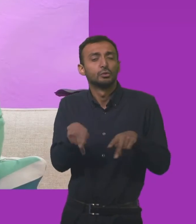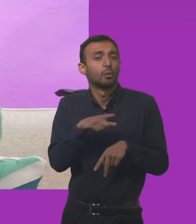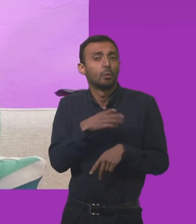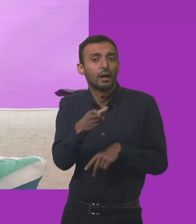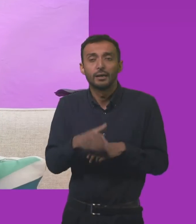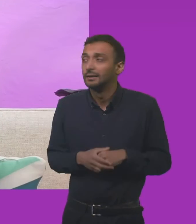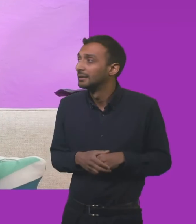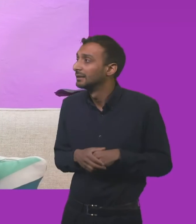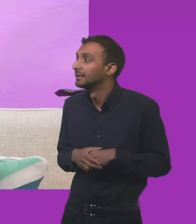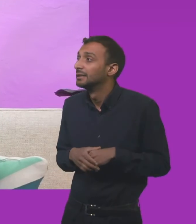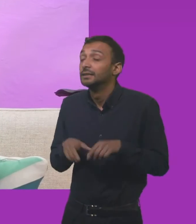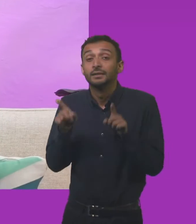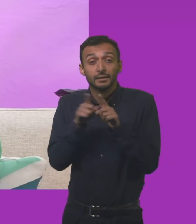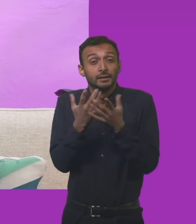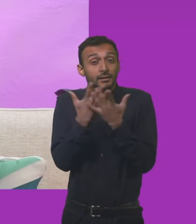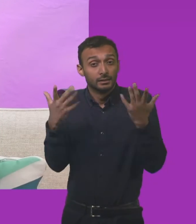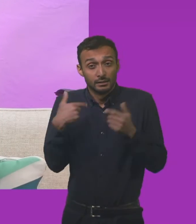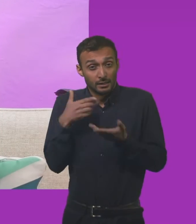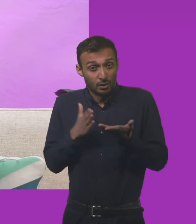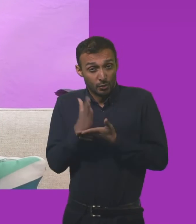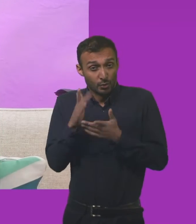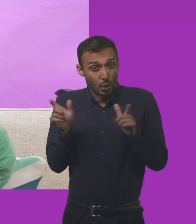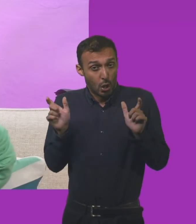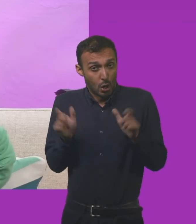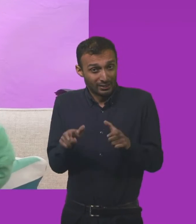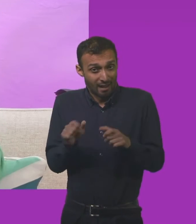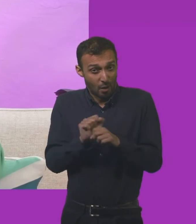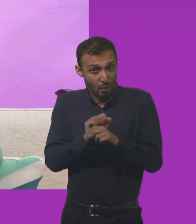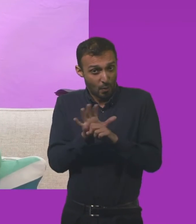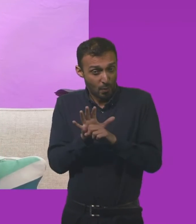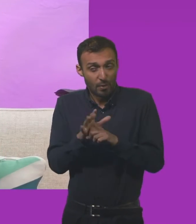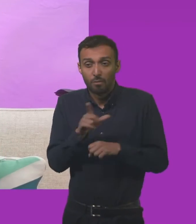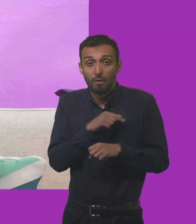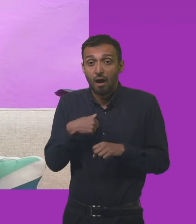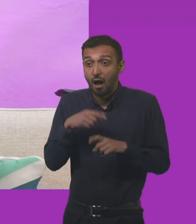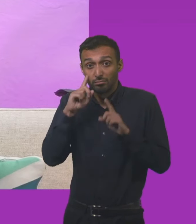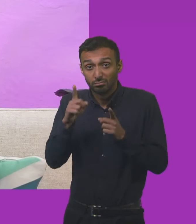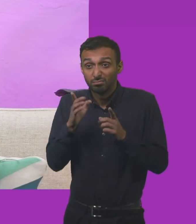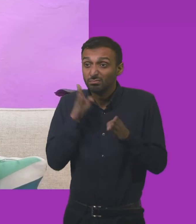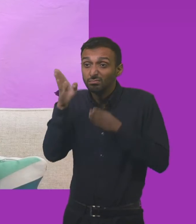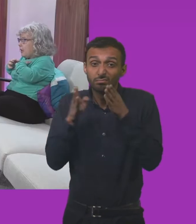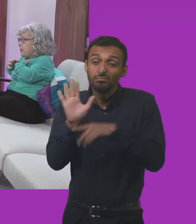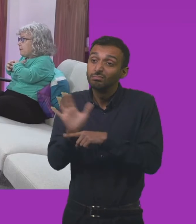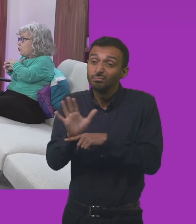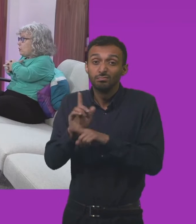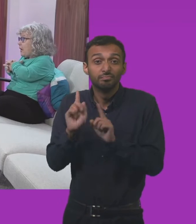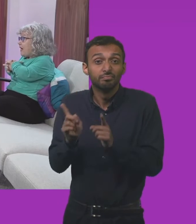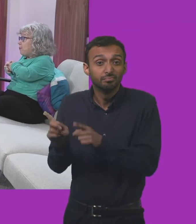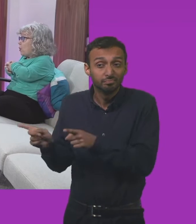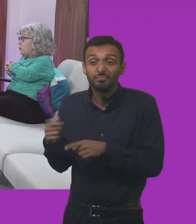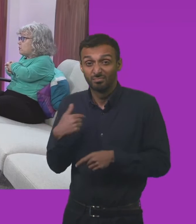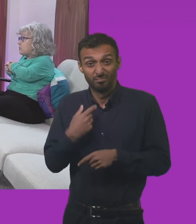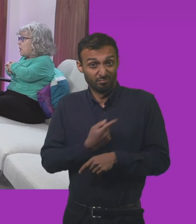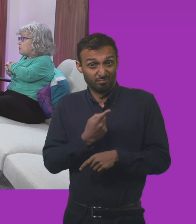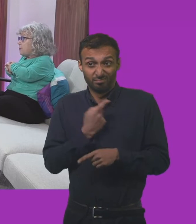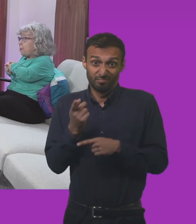it happened during the lockdown because, I couldn't do shows. I could not perform. And as a performer, I've been doing, at that